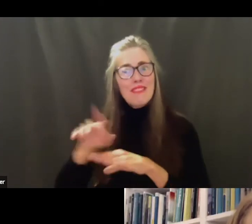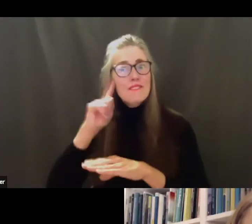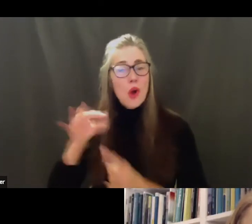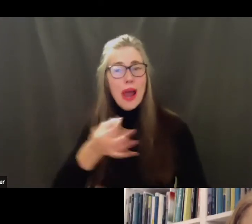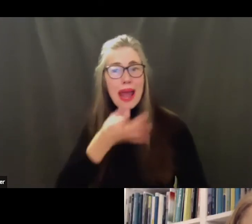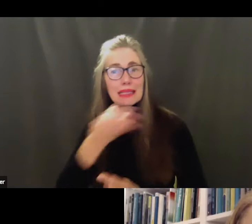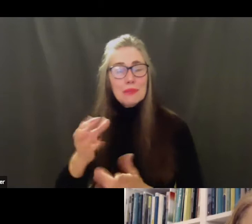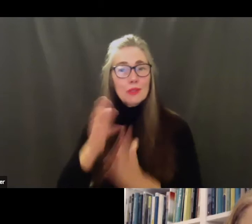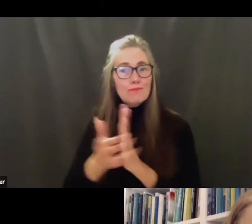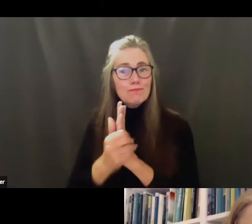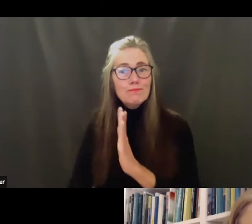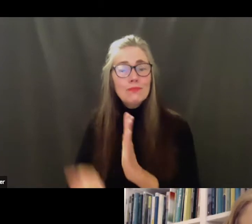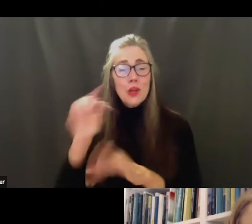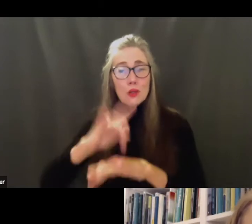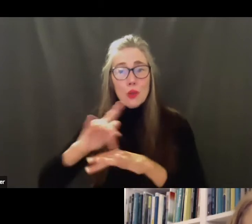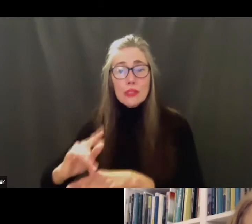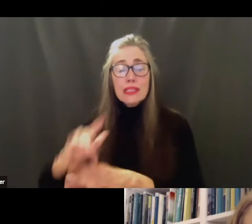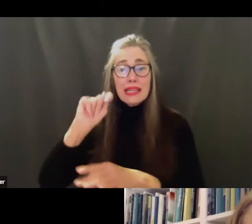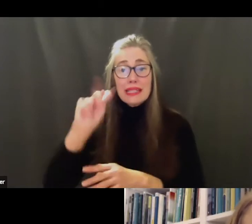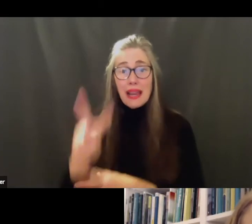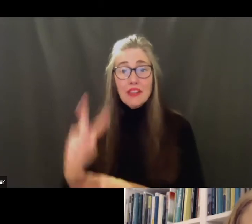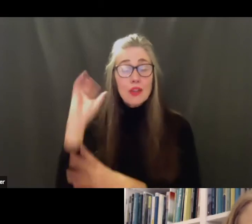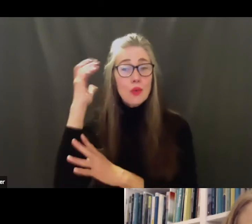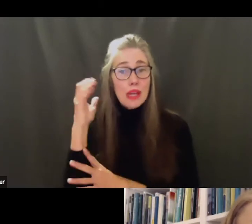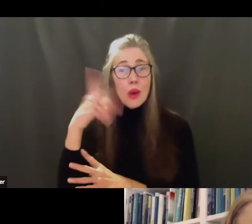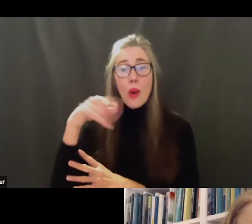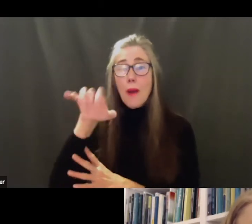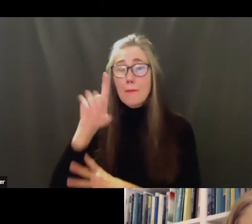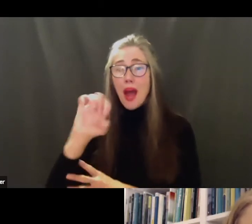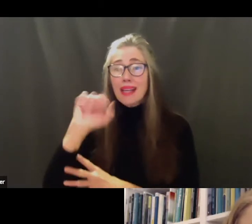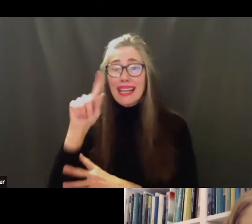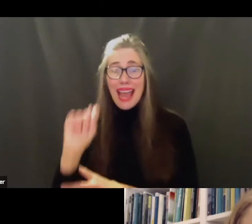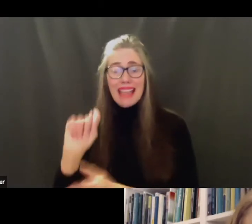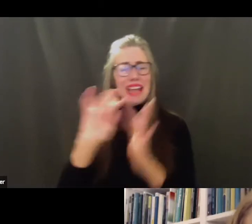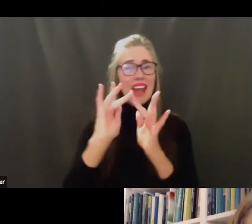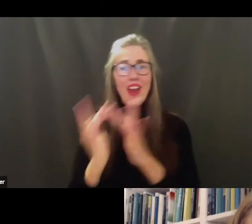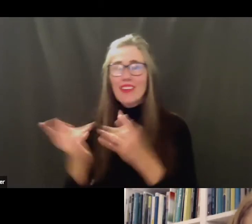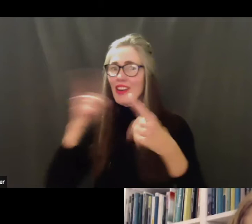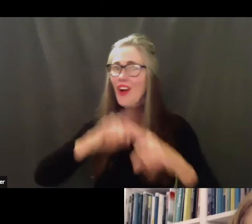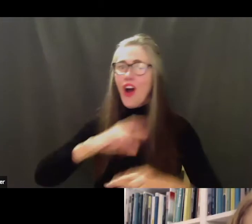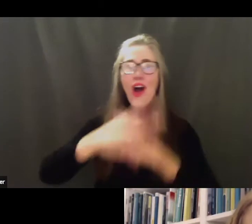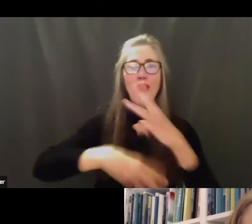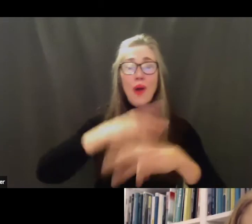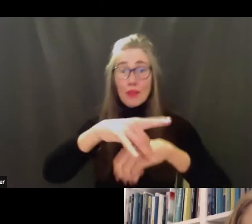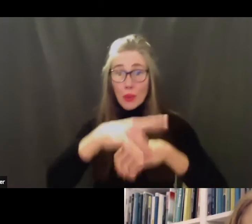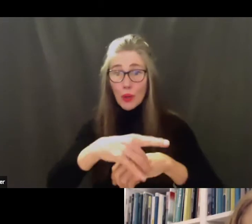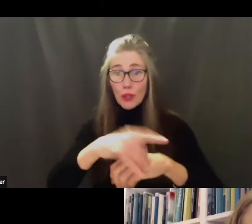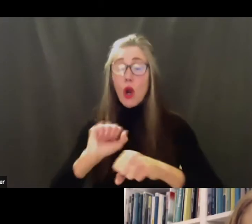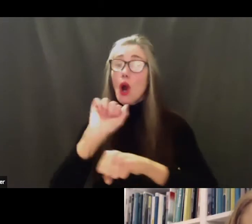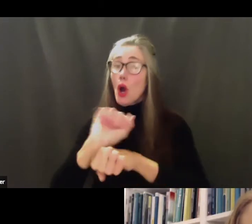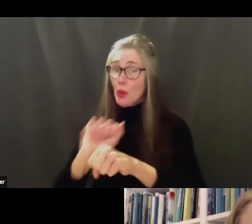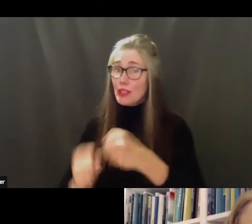for television, radio, podcasts, and online events around the globe. Her work has been supported